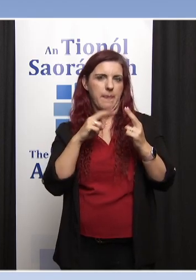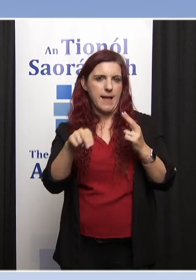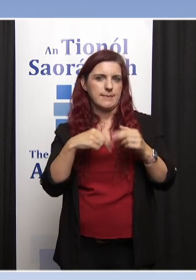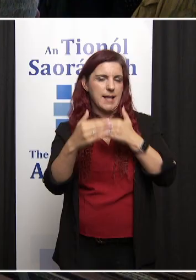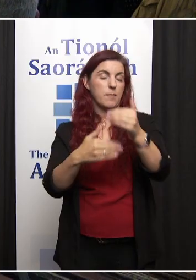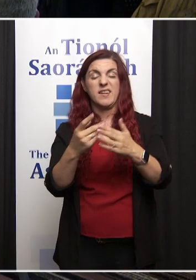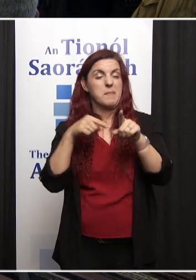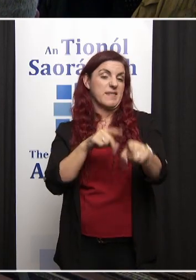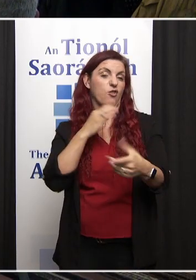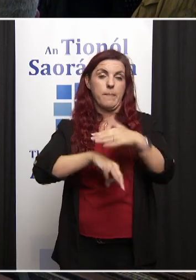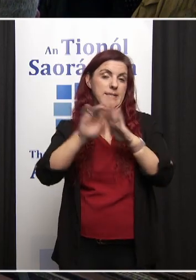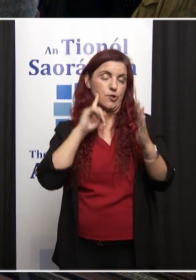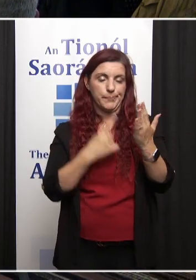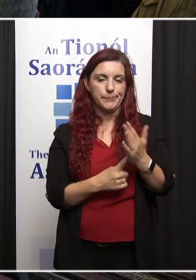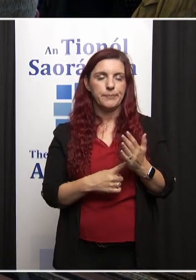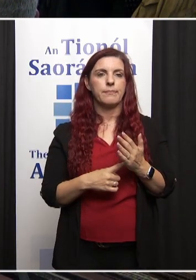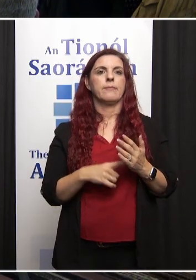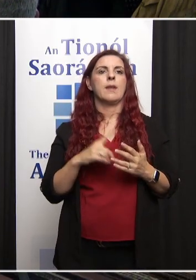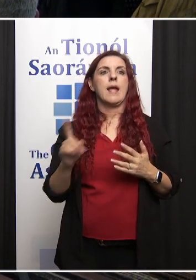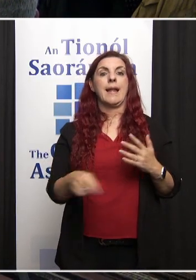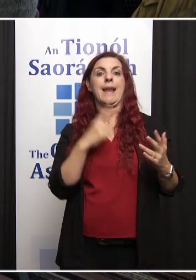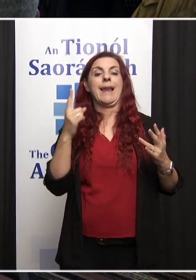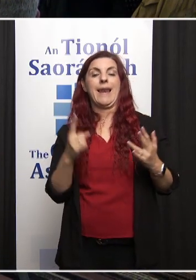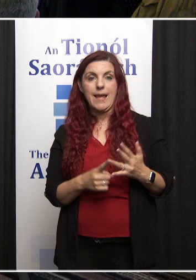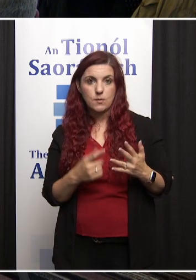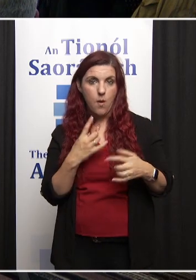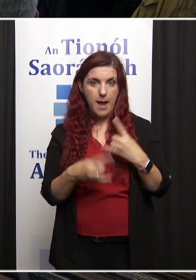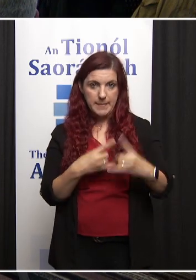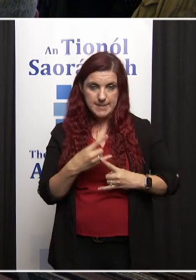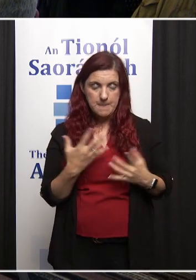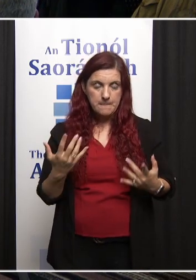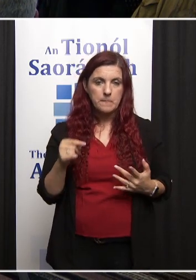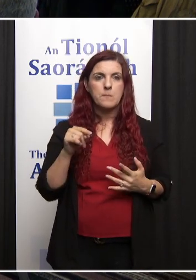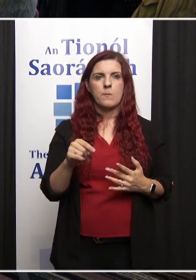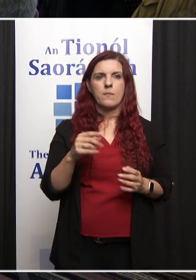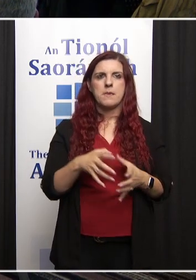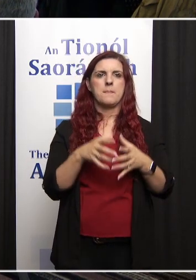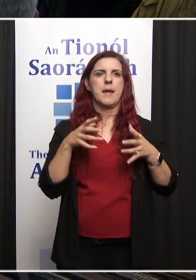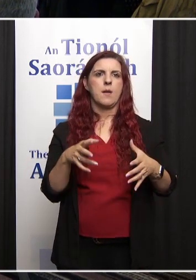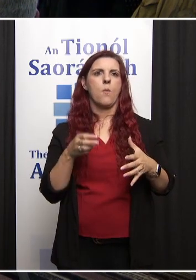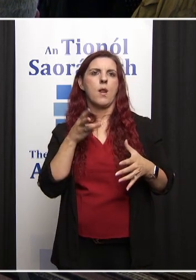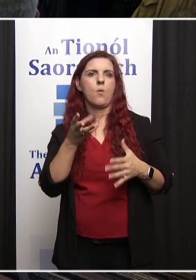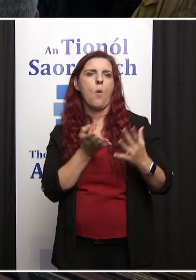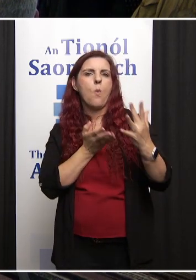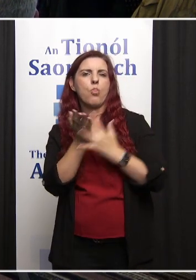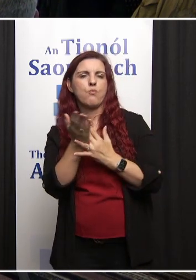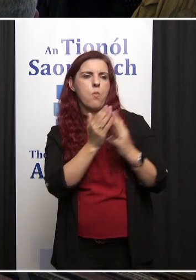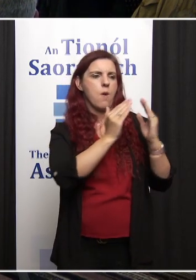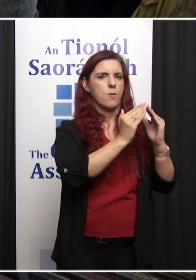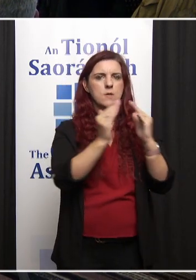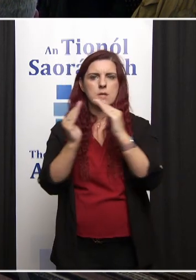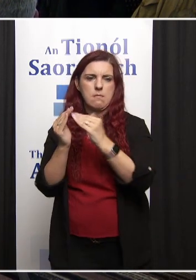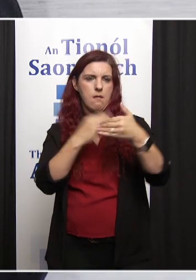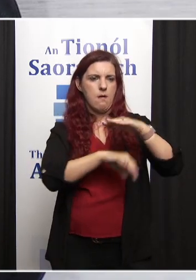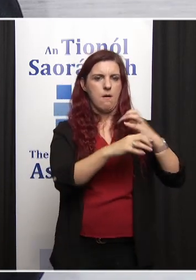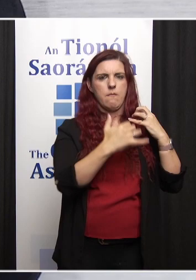government to decide. The next step, I would say, is a big one. It's going through the houses of the Oireachtas, and